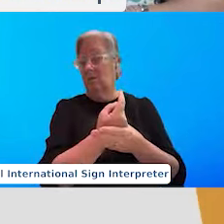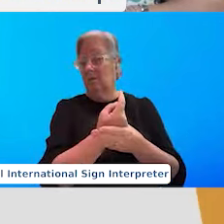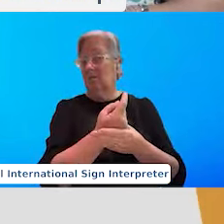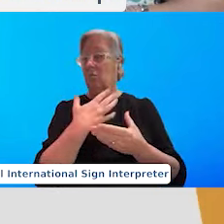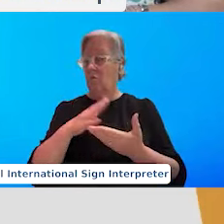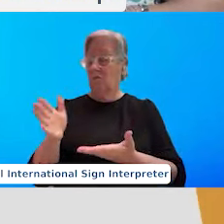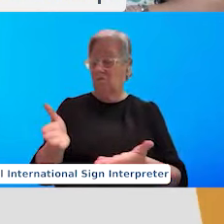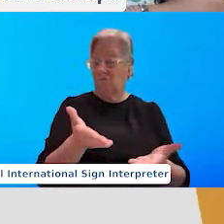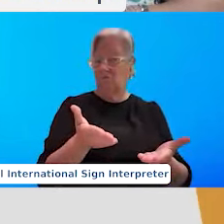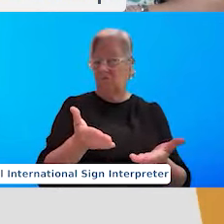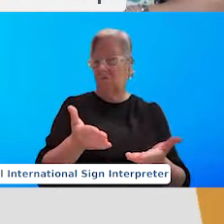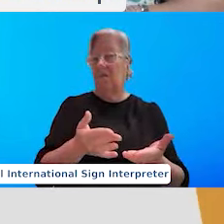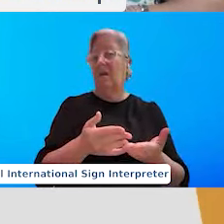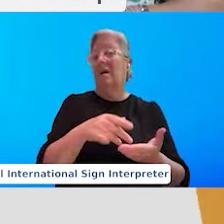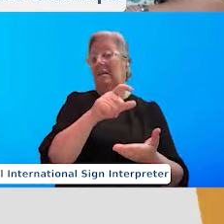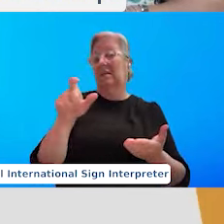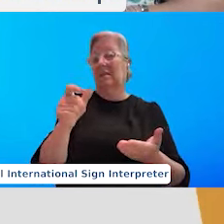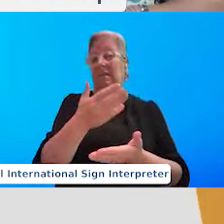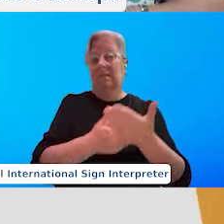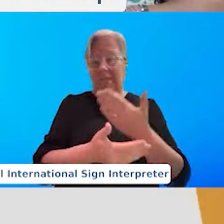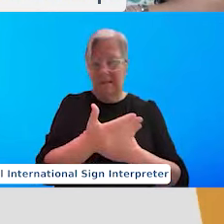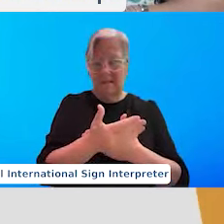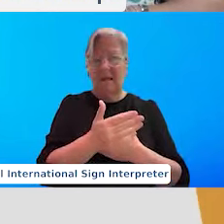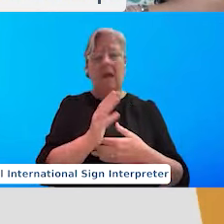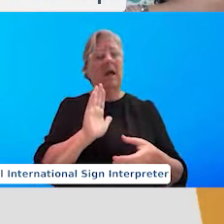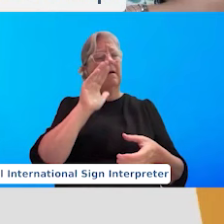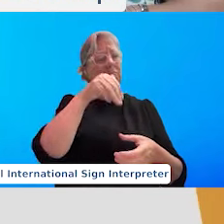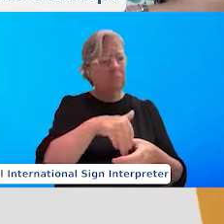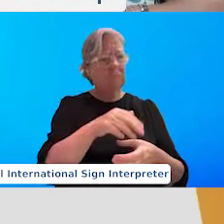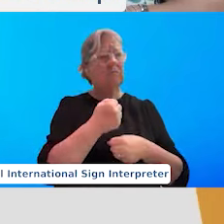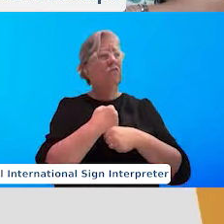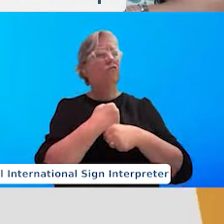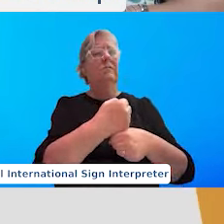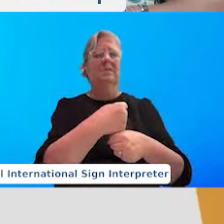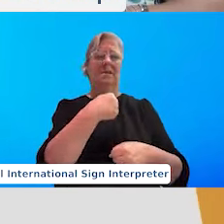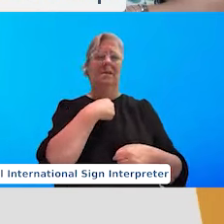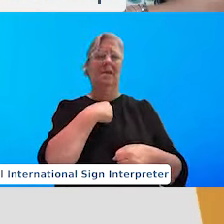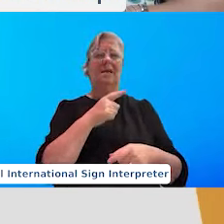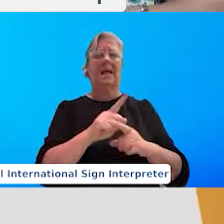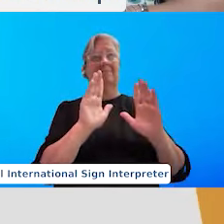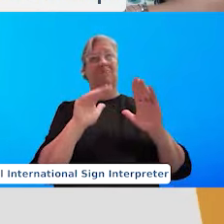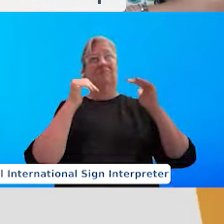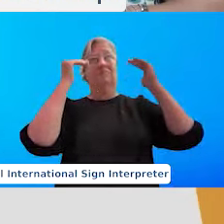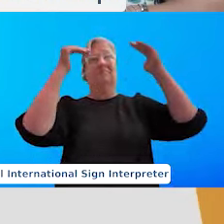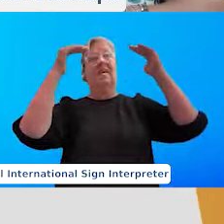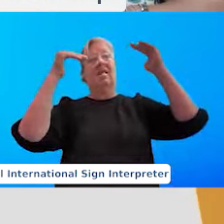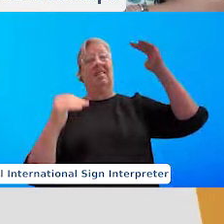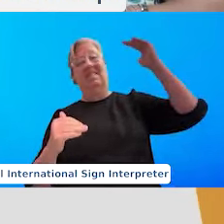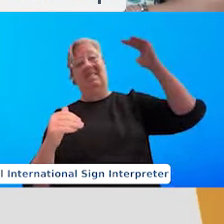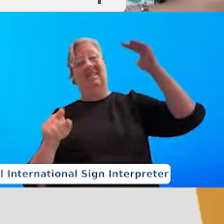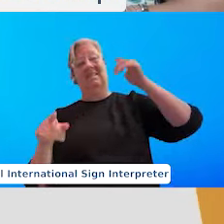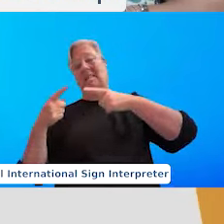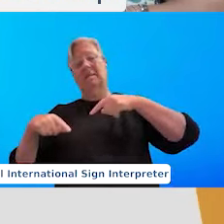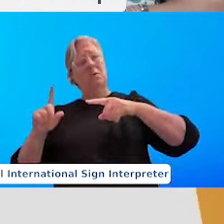When we advocate, we ensure that the governing structure of programs and services